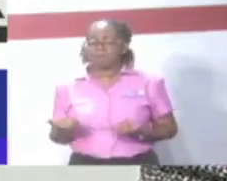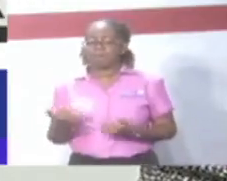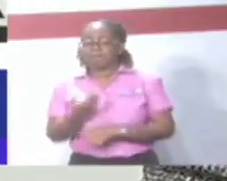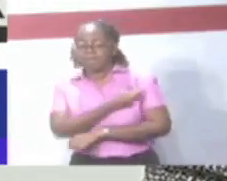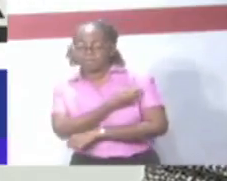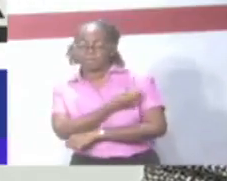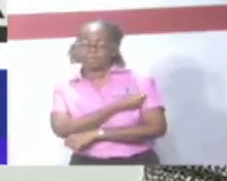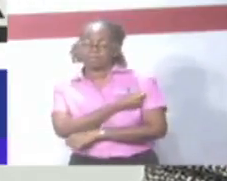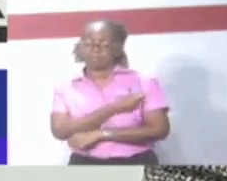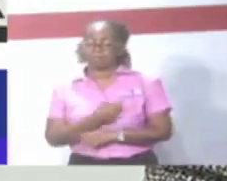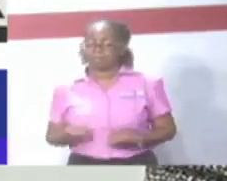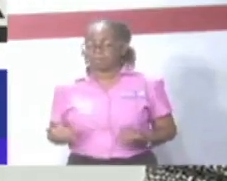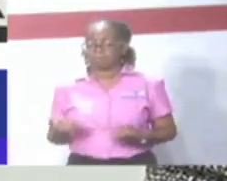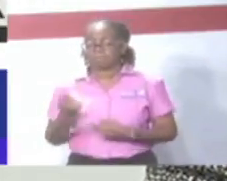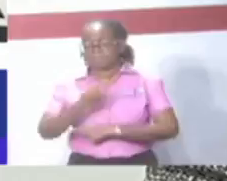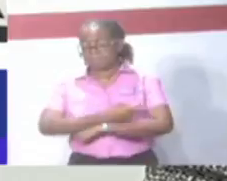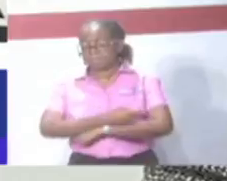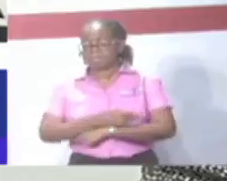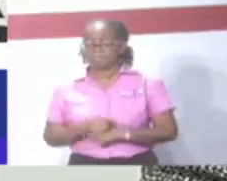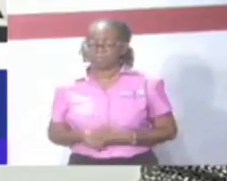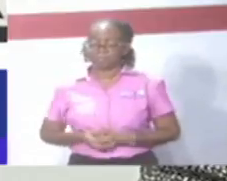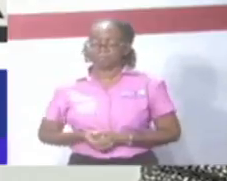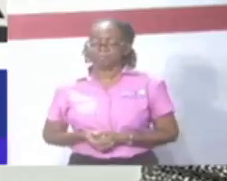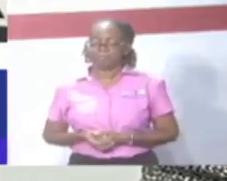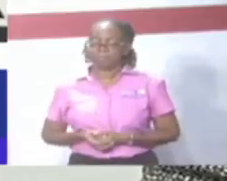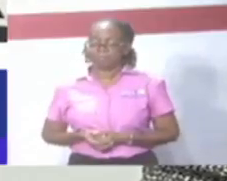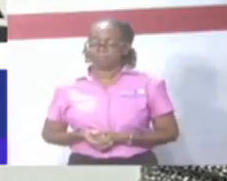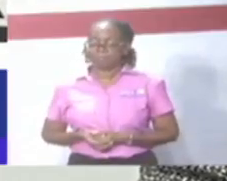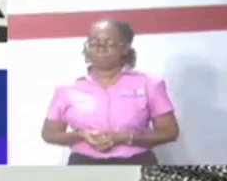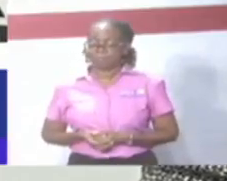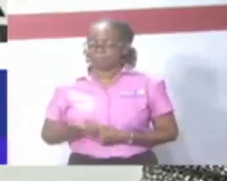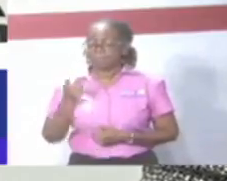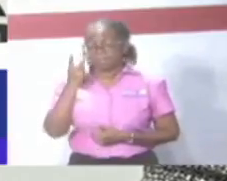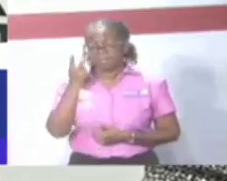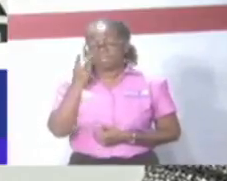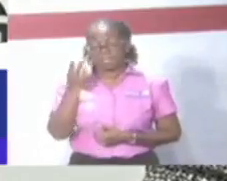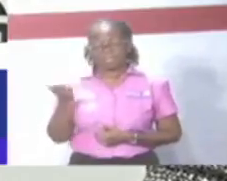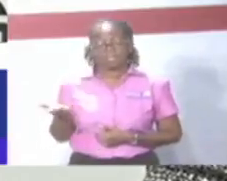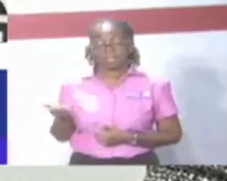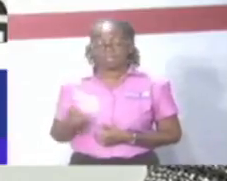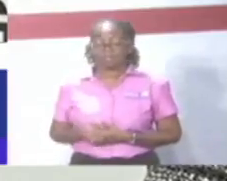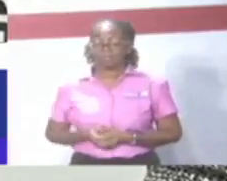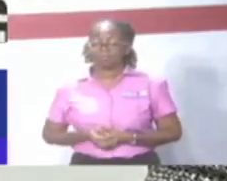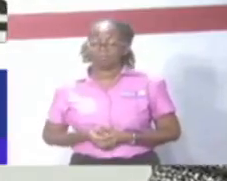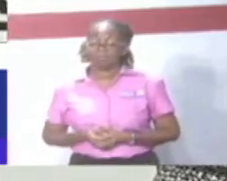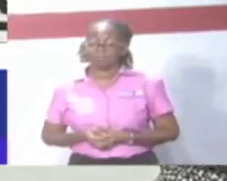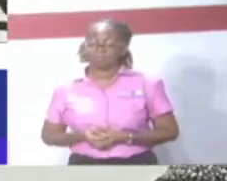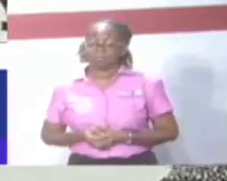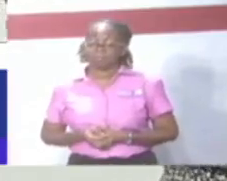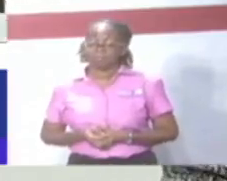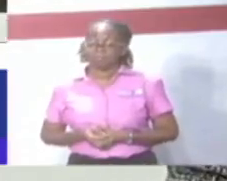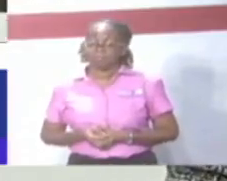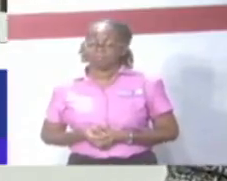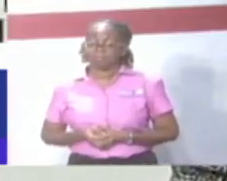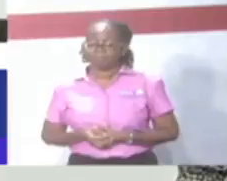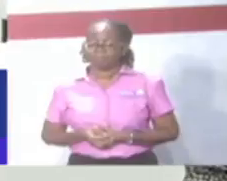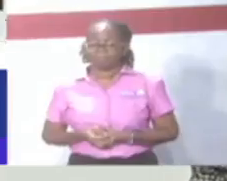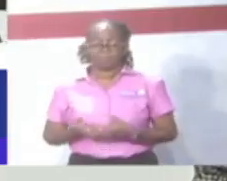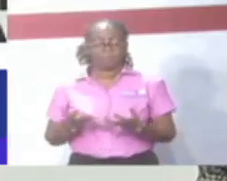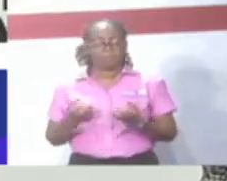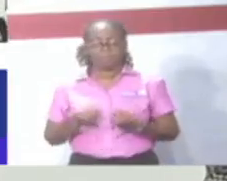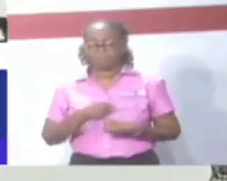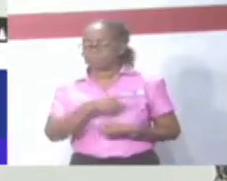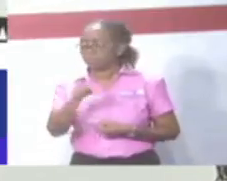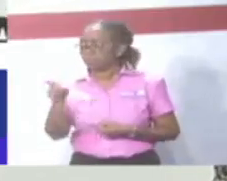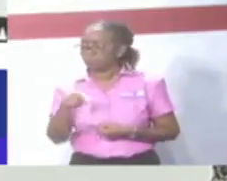So we just saw a video from one of our frontline workers at the Couva Medical and Multi-Training Facility. And I would like you to pay attention to